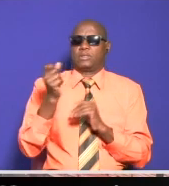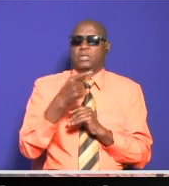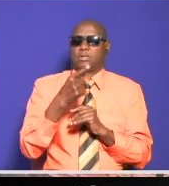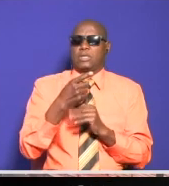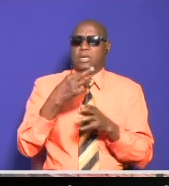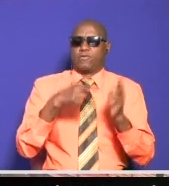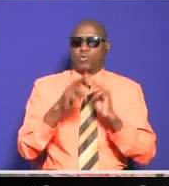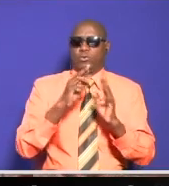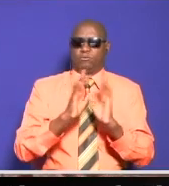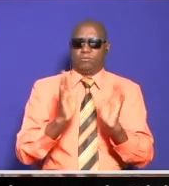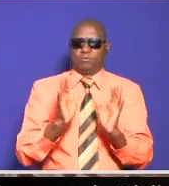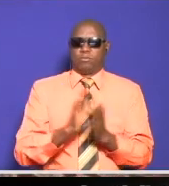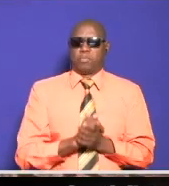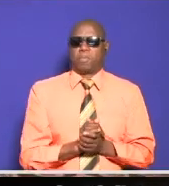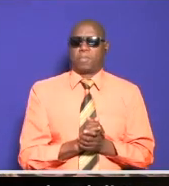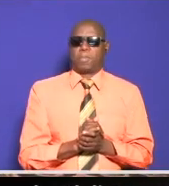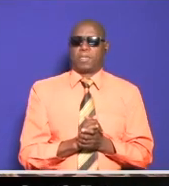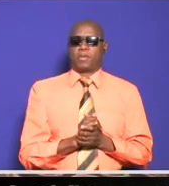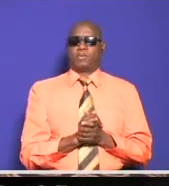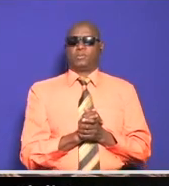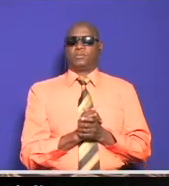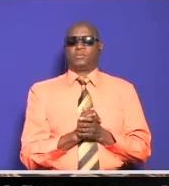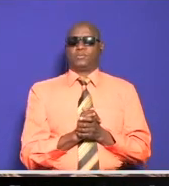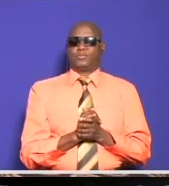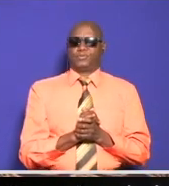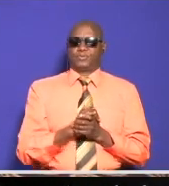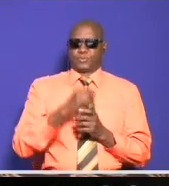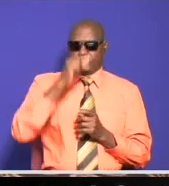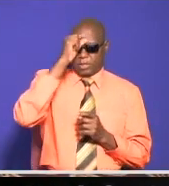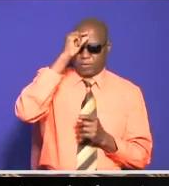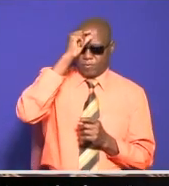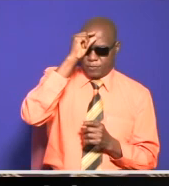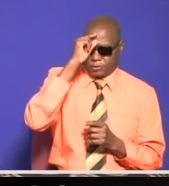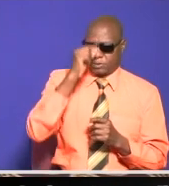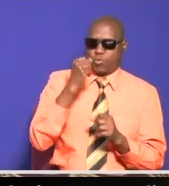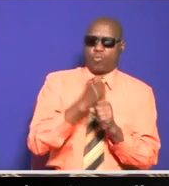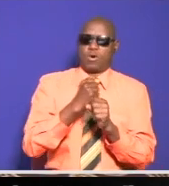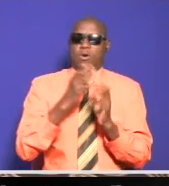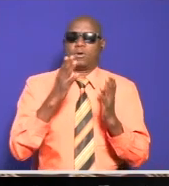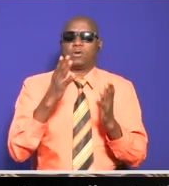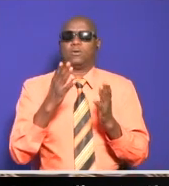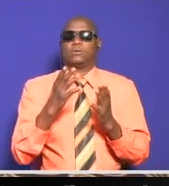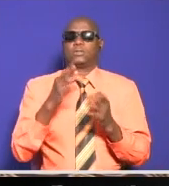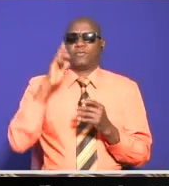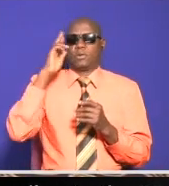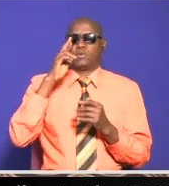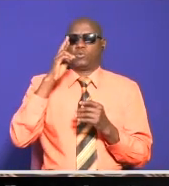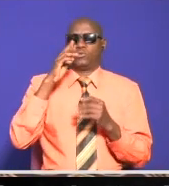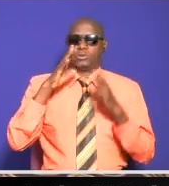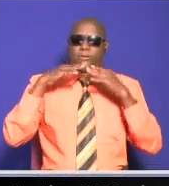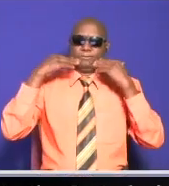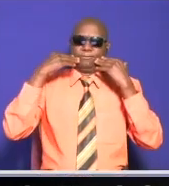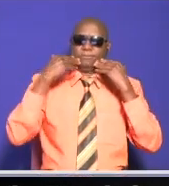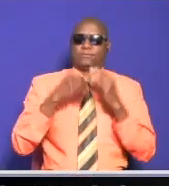reviewed. Good morning, everyone. Government employees have a reason to smile after the Salaries and Remunerations Commission,